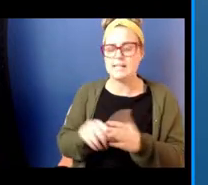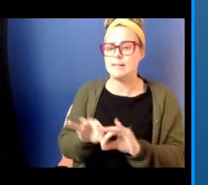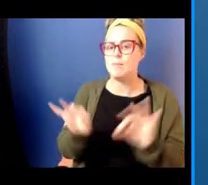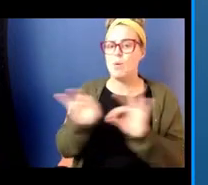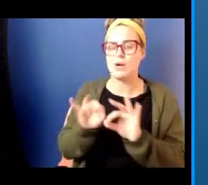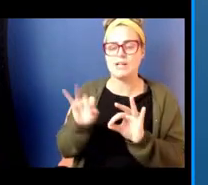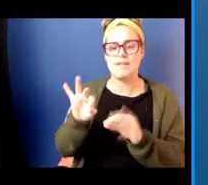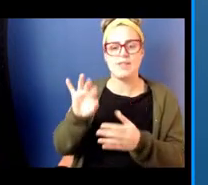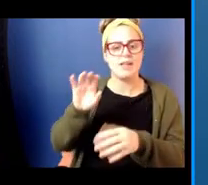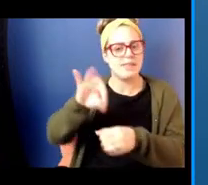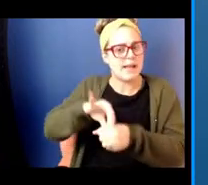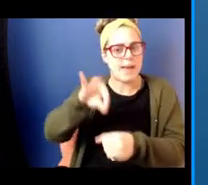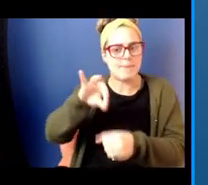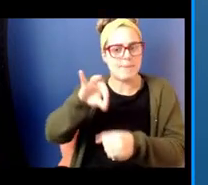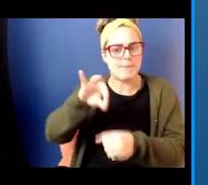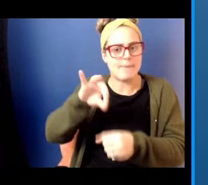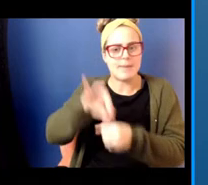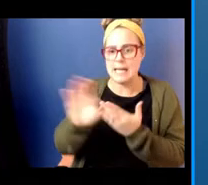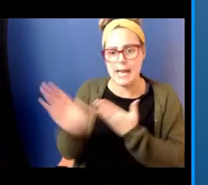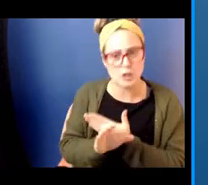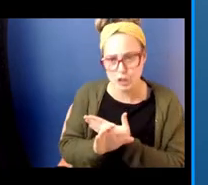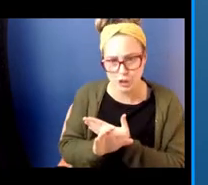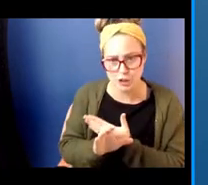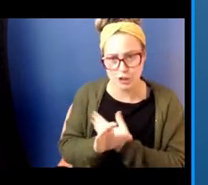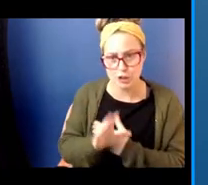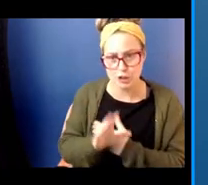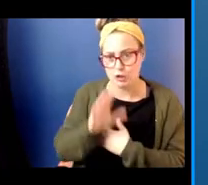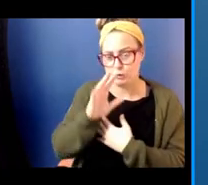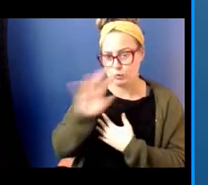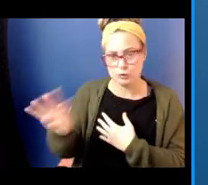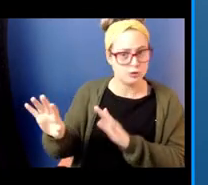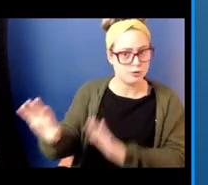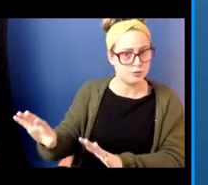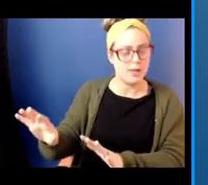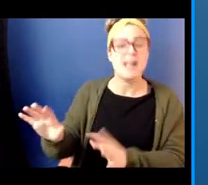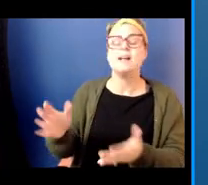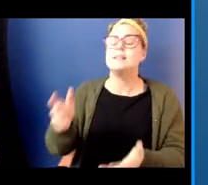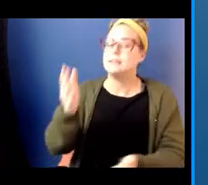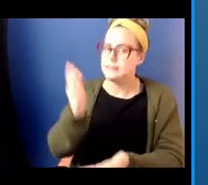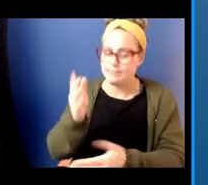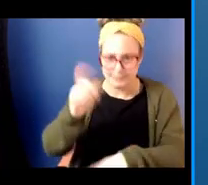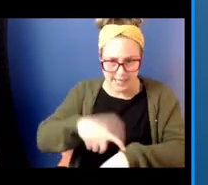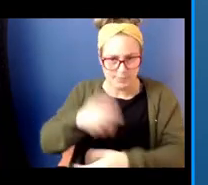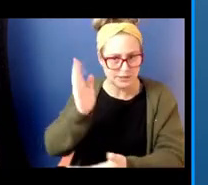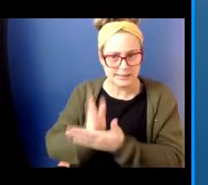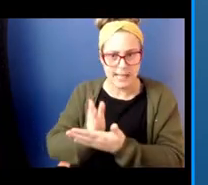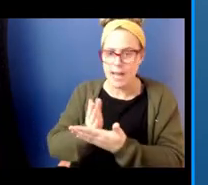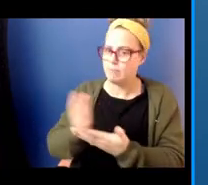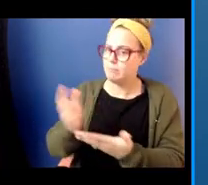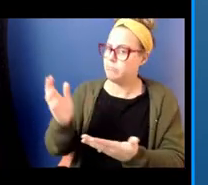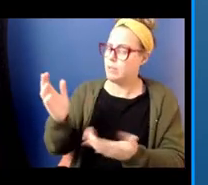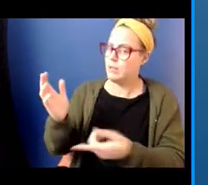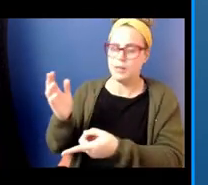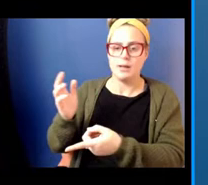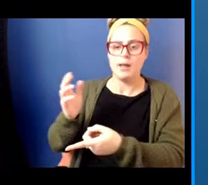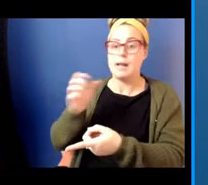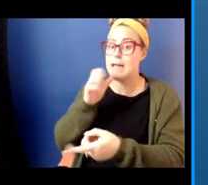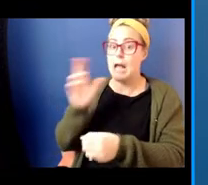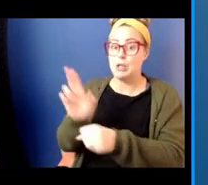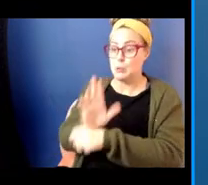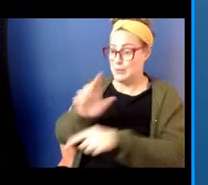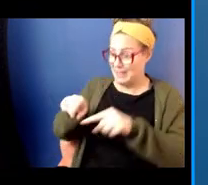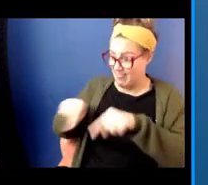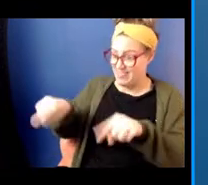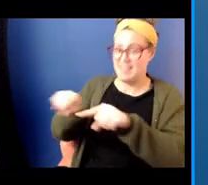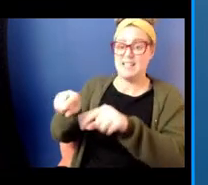it is time to stop taking these voters for granted and time to give them a louder and earlier